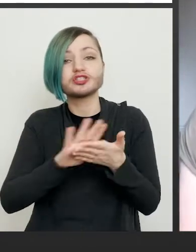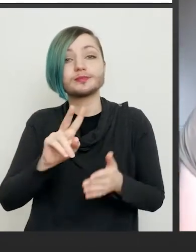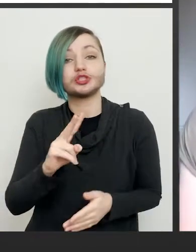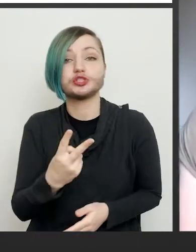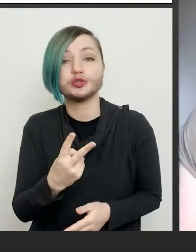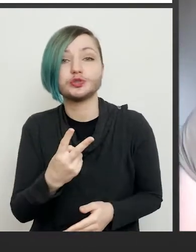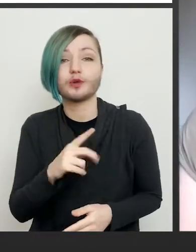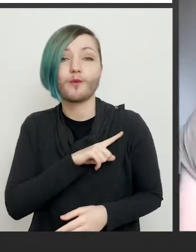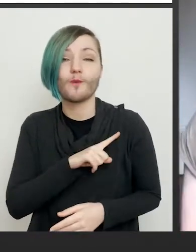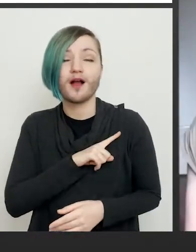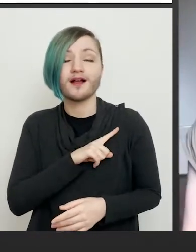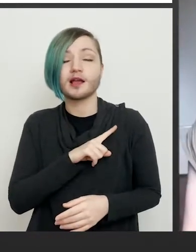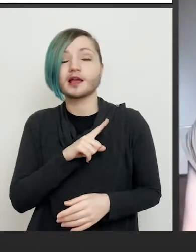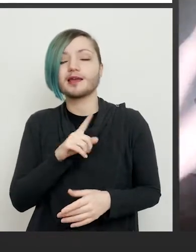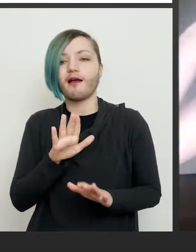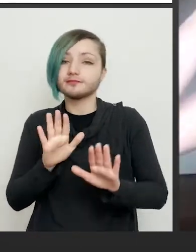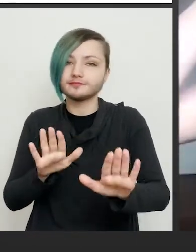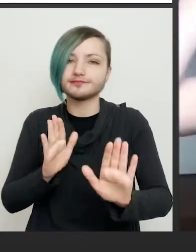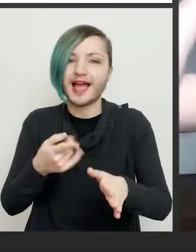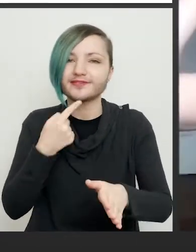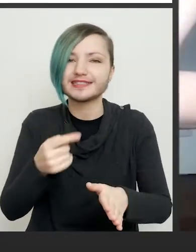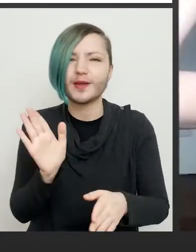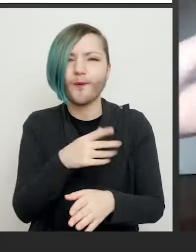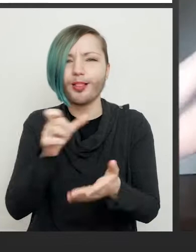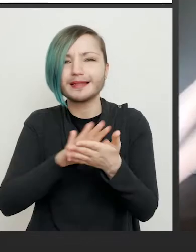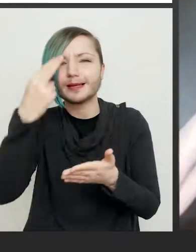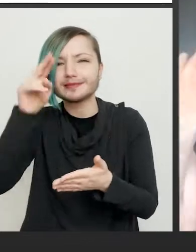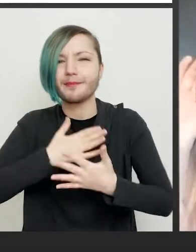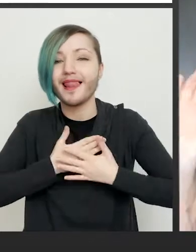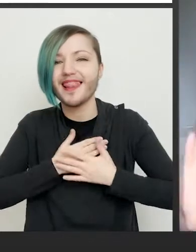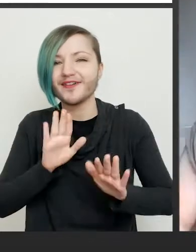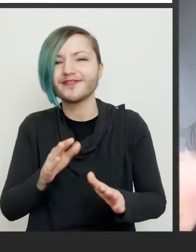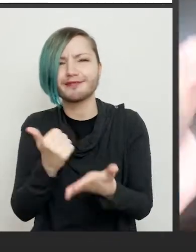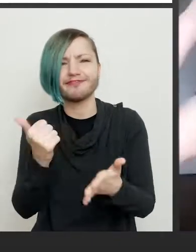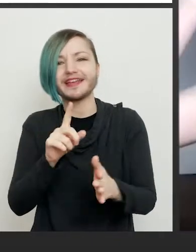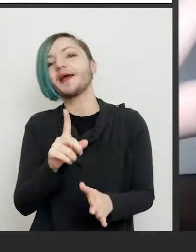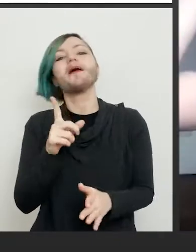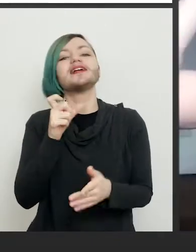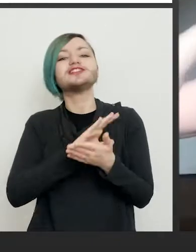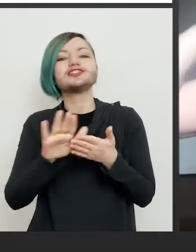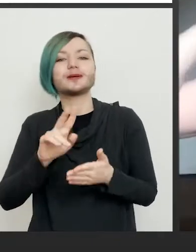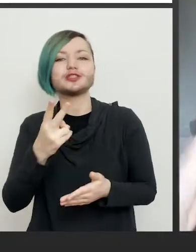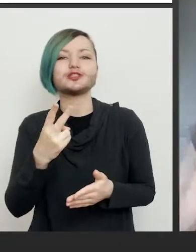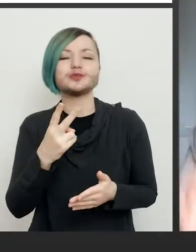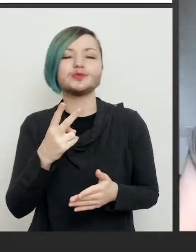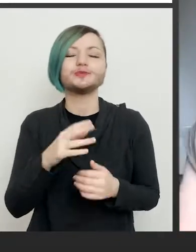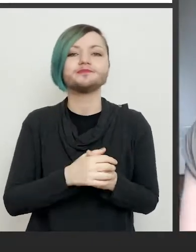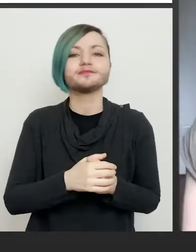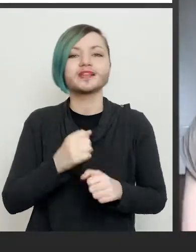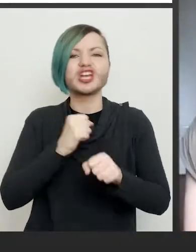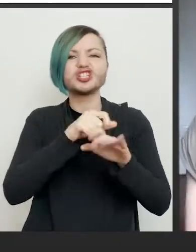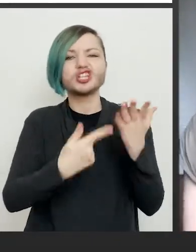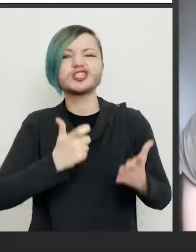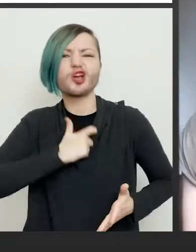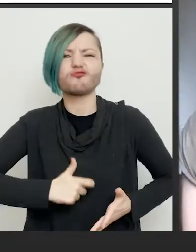2 because I actually have to say I love the headings of all your chapters. They're absolutely brilliant. But gender roles are dead. This kind